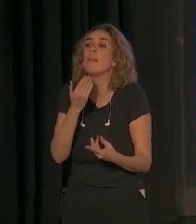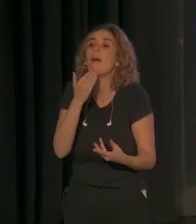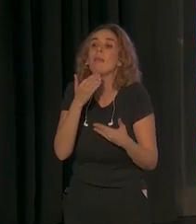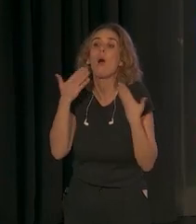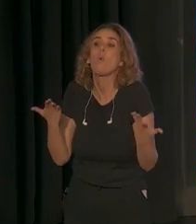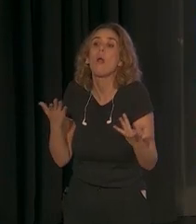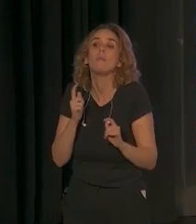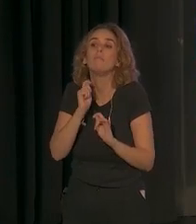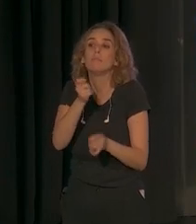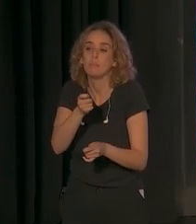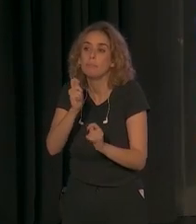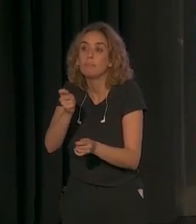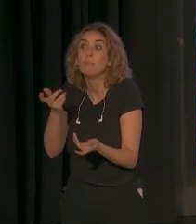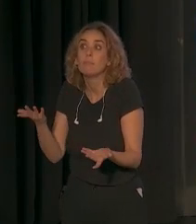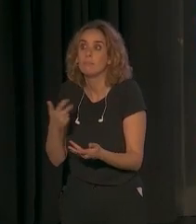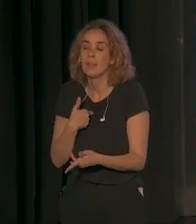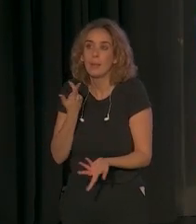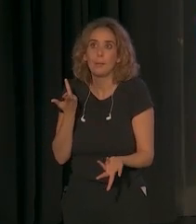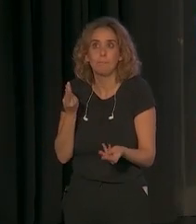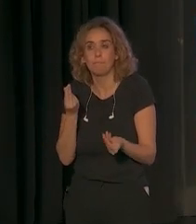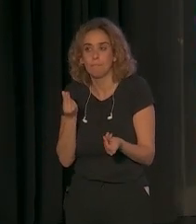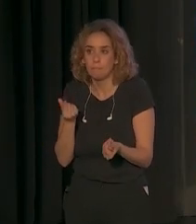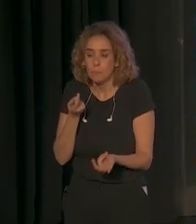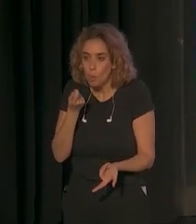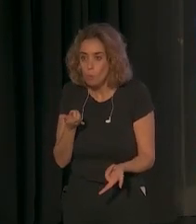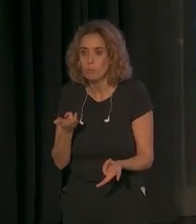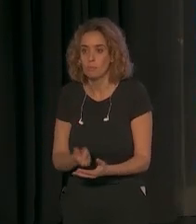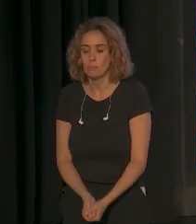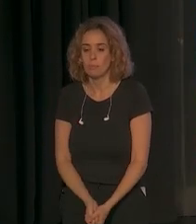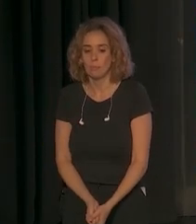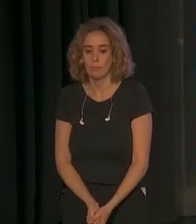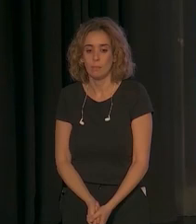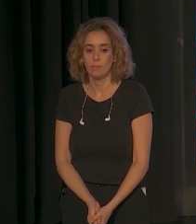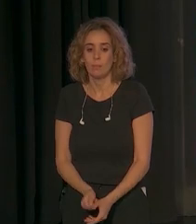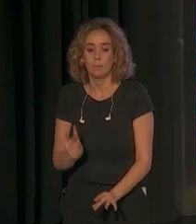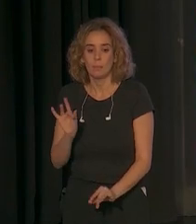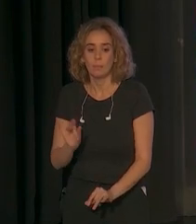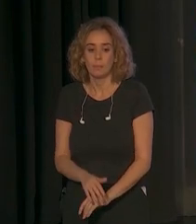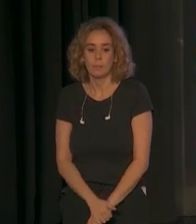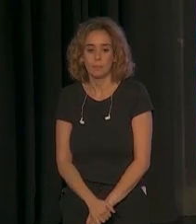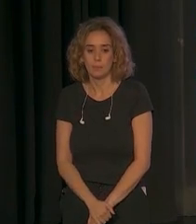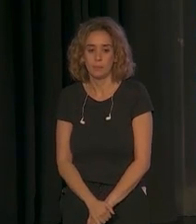where the support comes from. And I believe that's probably what was harder to understand.